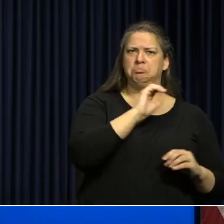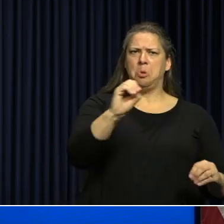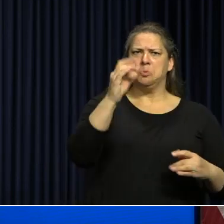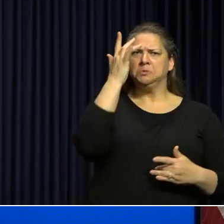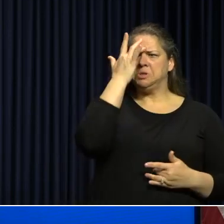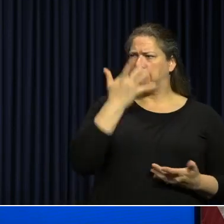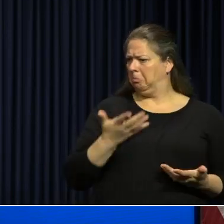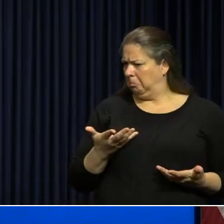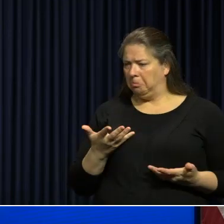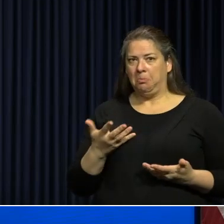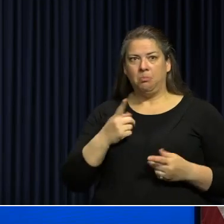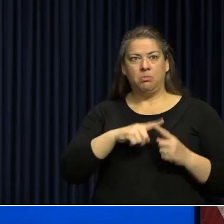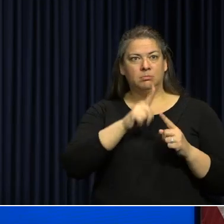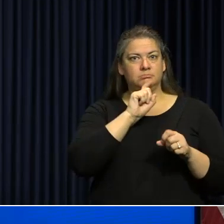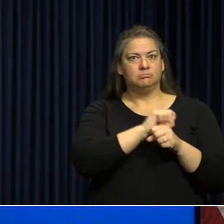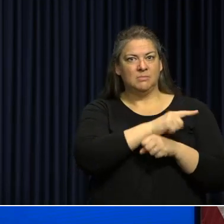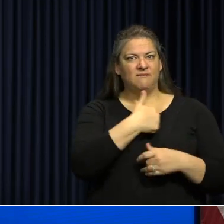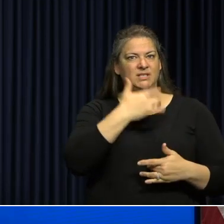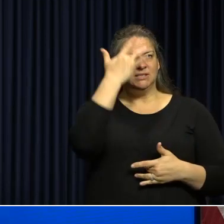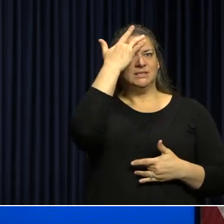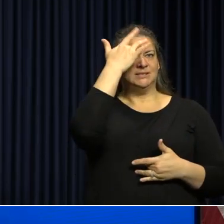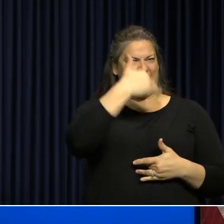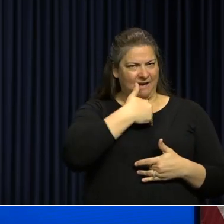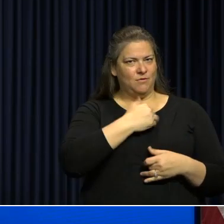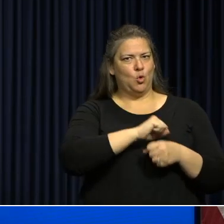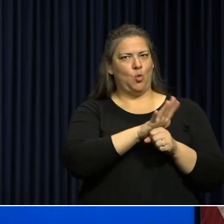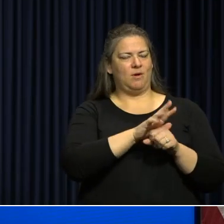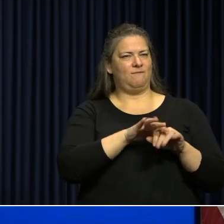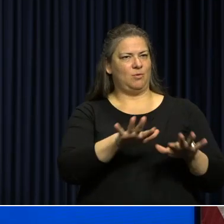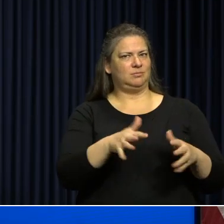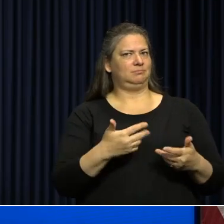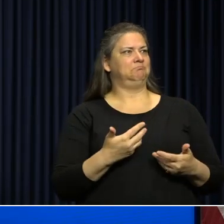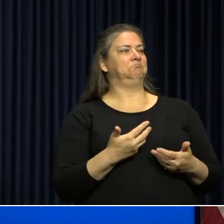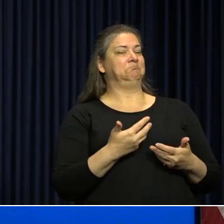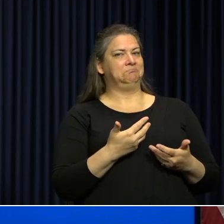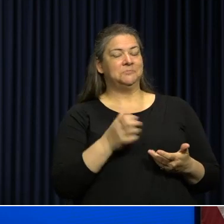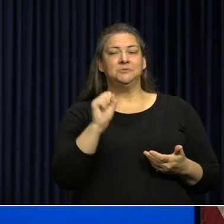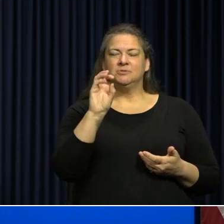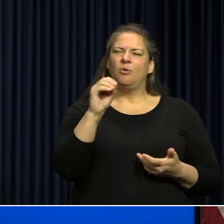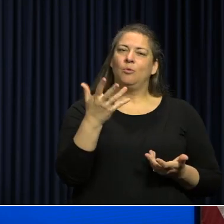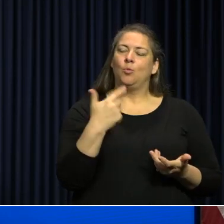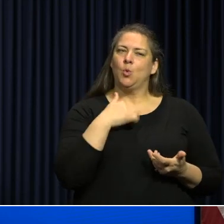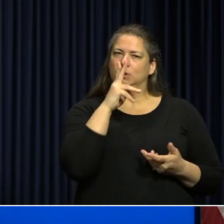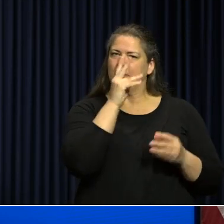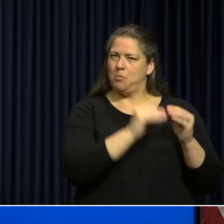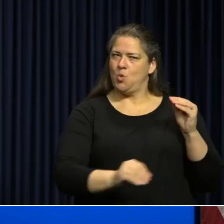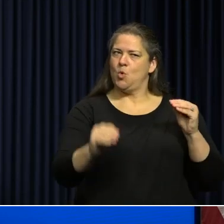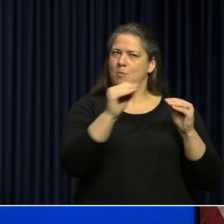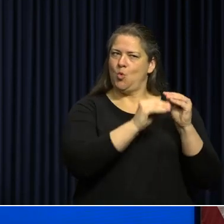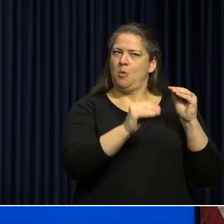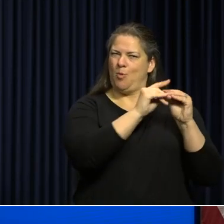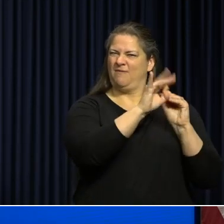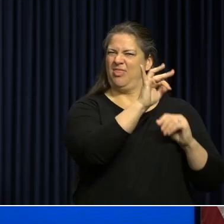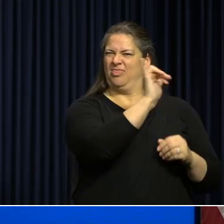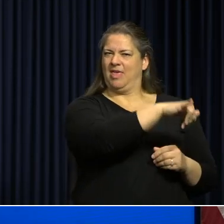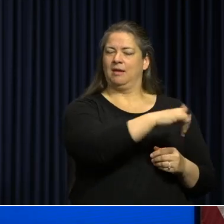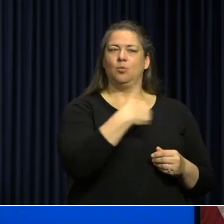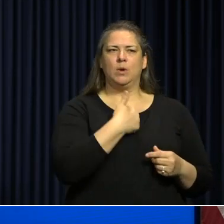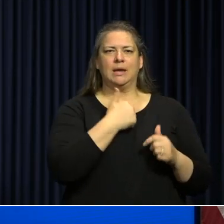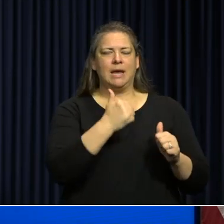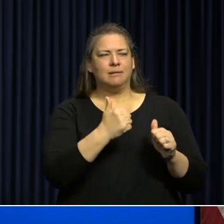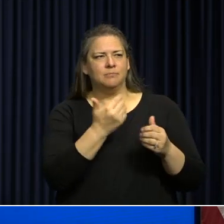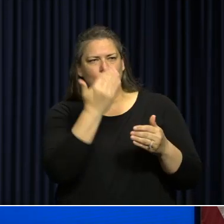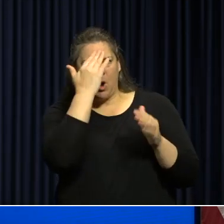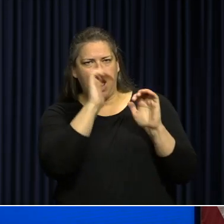out there, but as we increase our testing, we are going to see more cases, and it's going to help us to respond better.